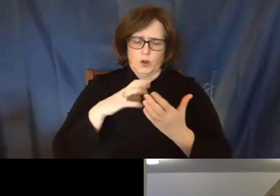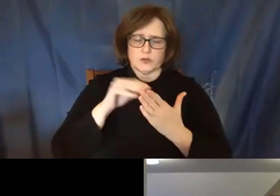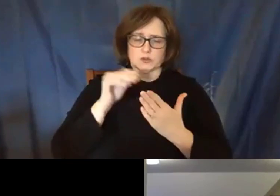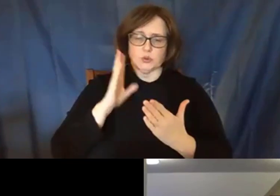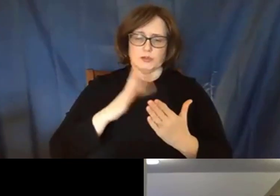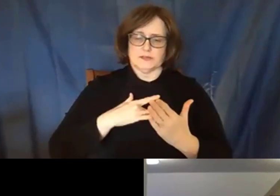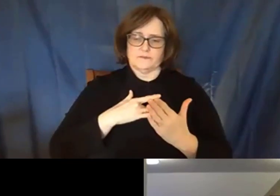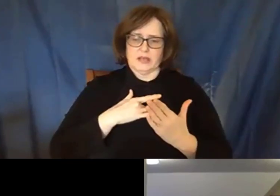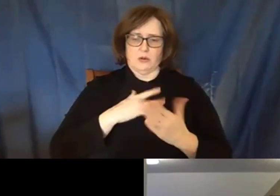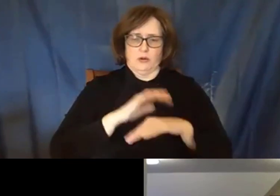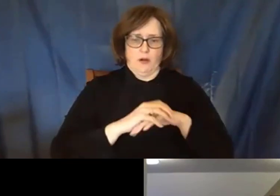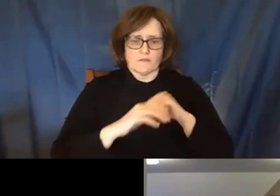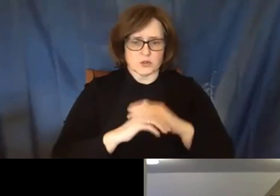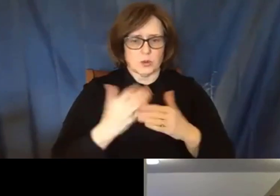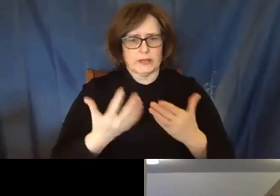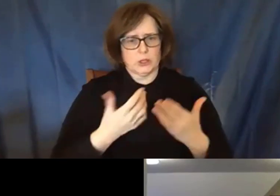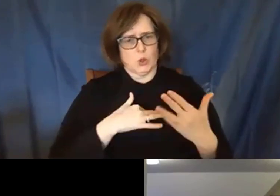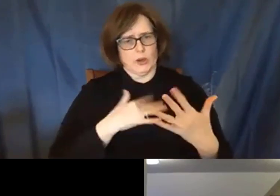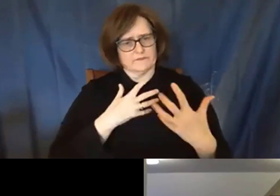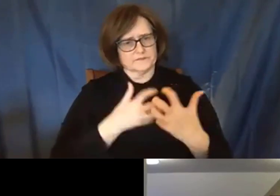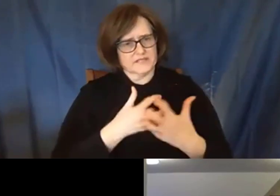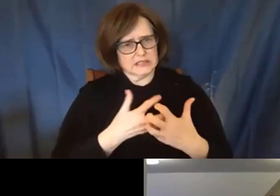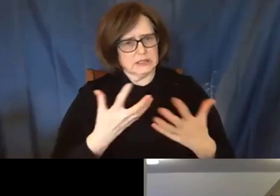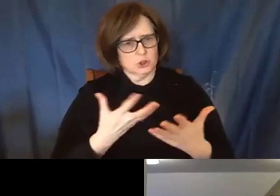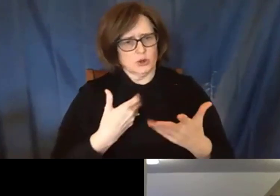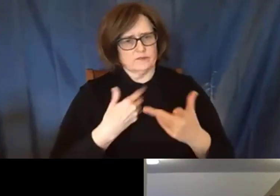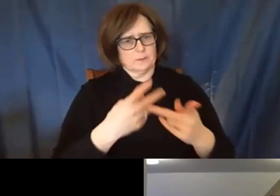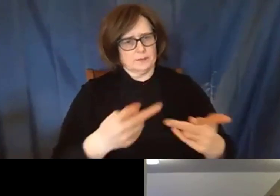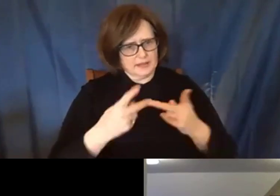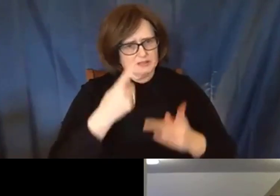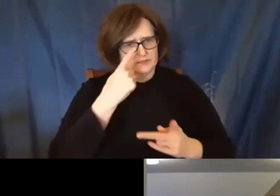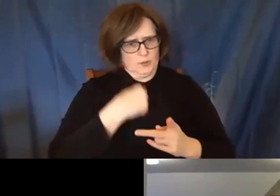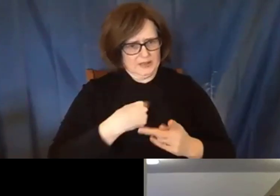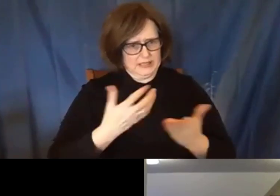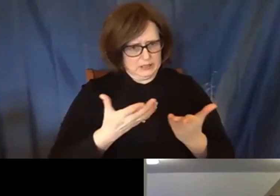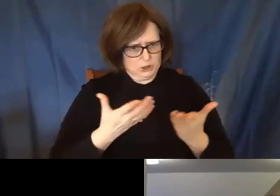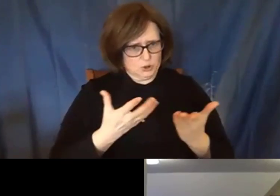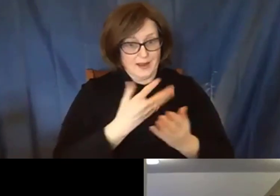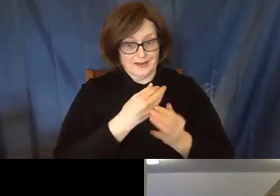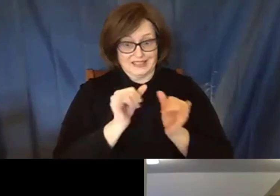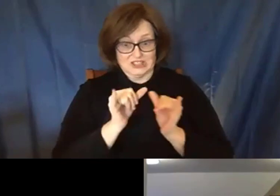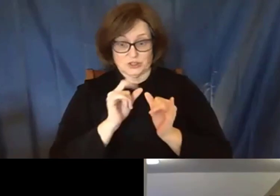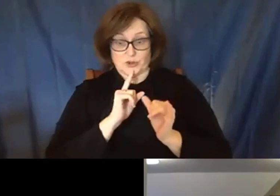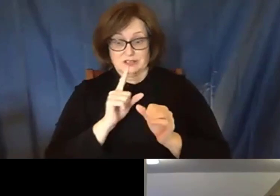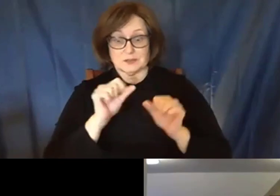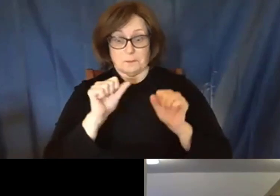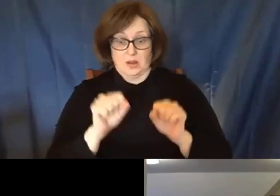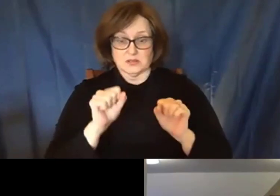here and that engineering is a career that is viable for them.